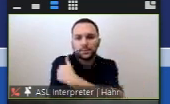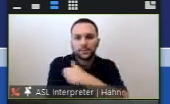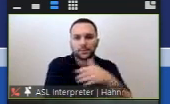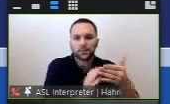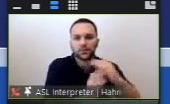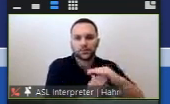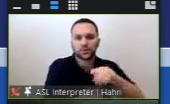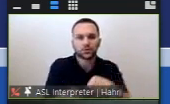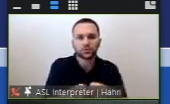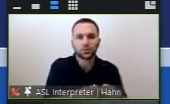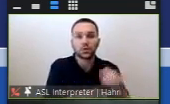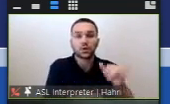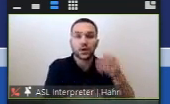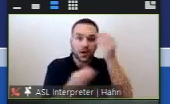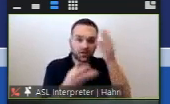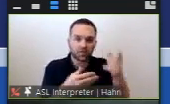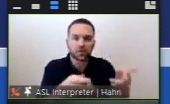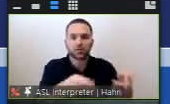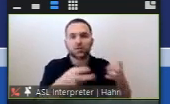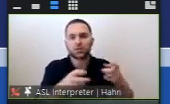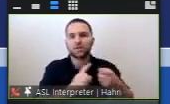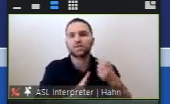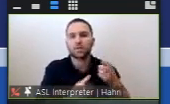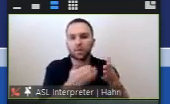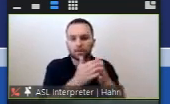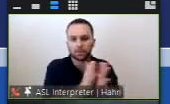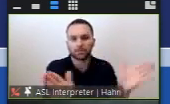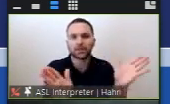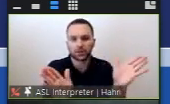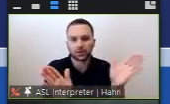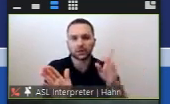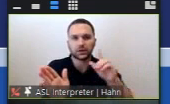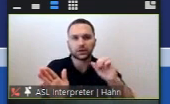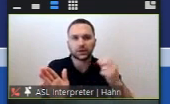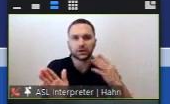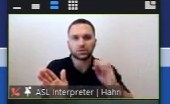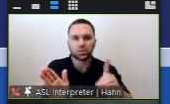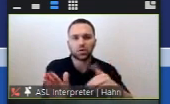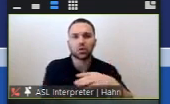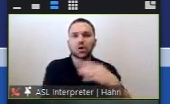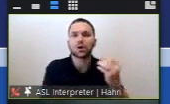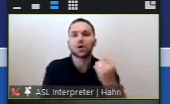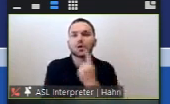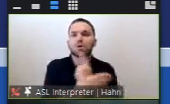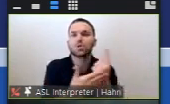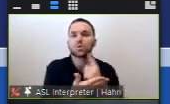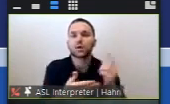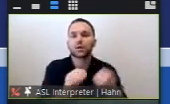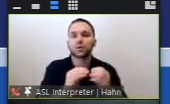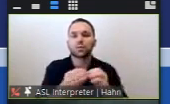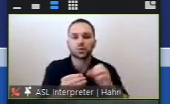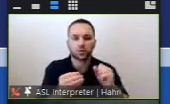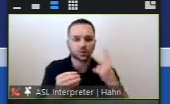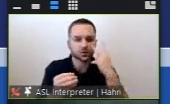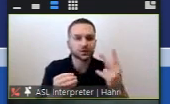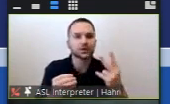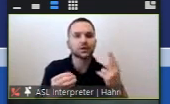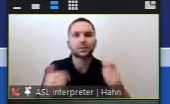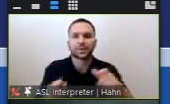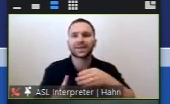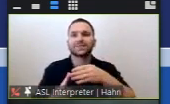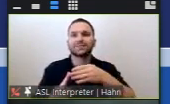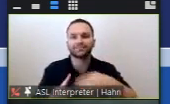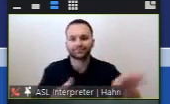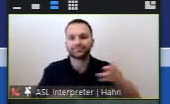our public dashboard, our weekly COVID-19 vaccine administration numbers. You see that huge peak in